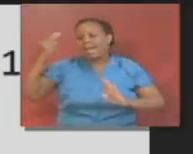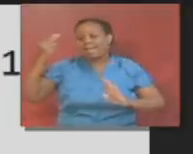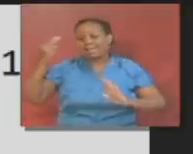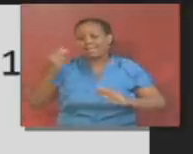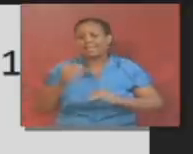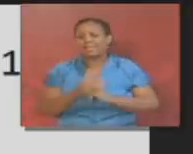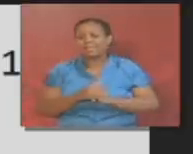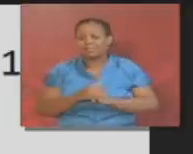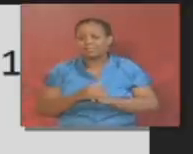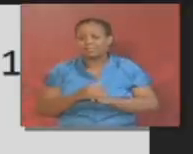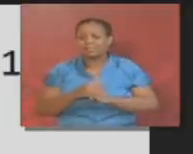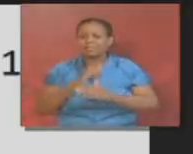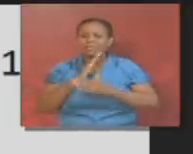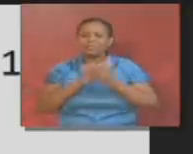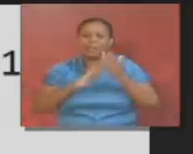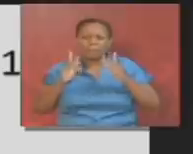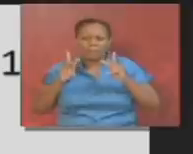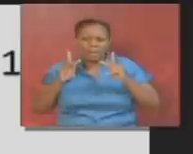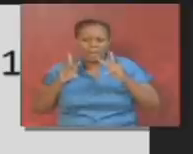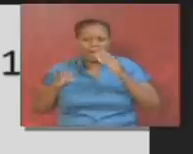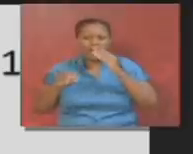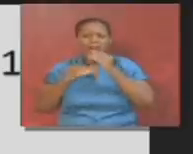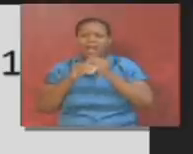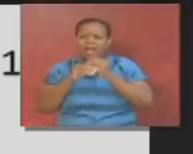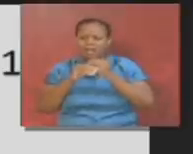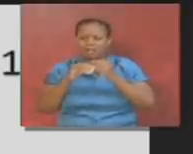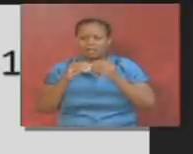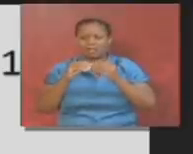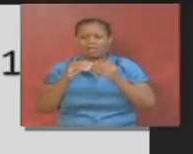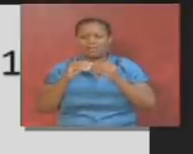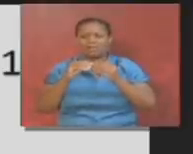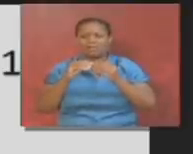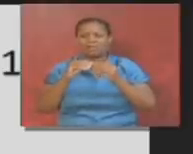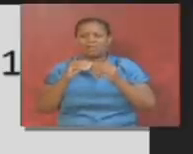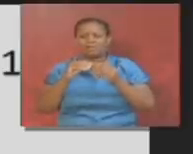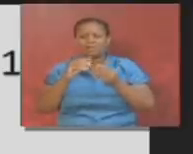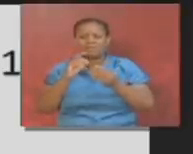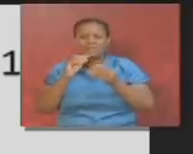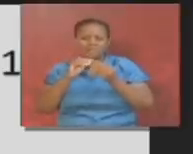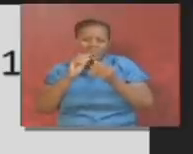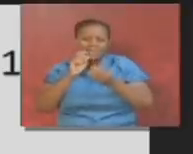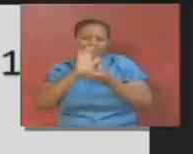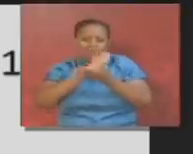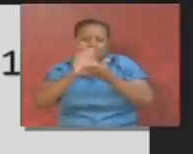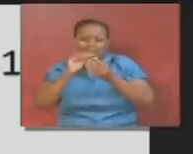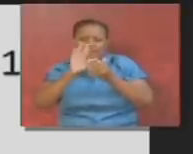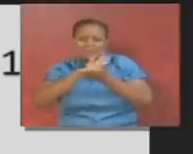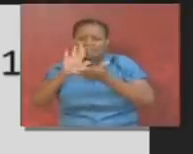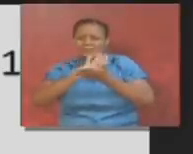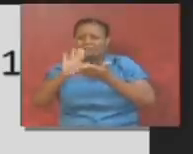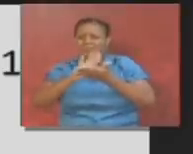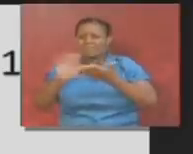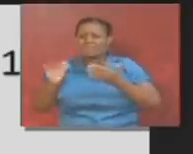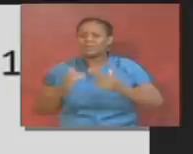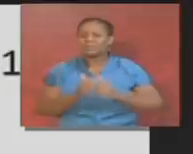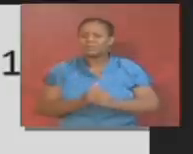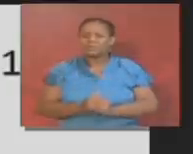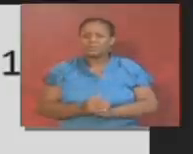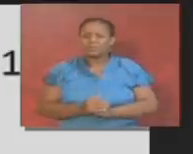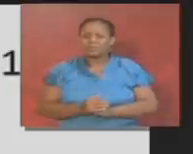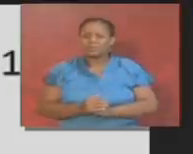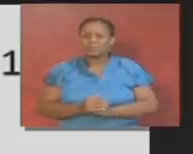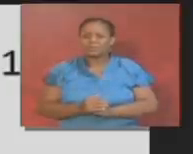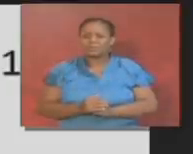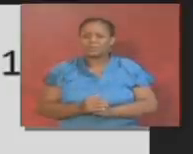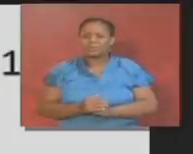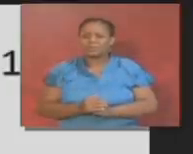slide, of underlying conditions which could predispose you to severe COVID infection. And these conditions